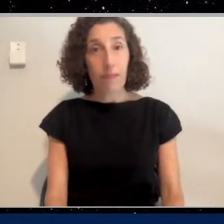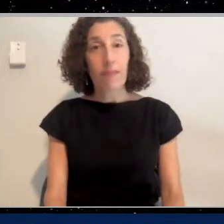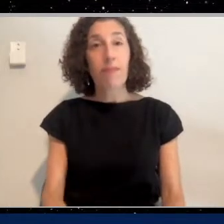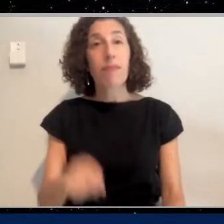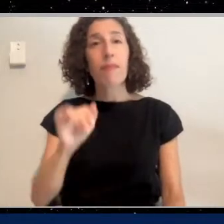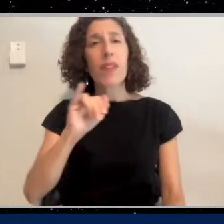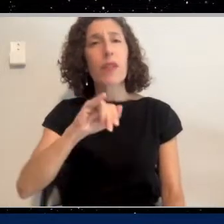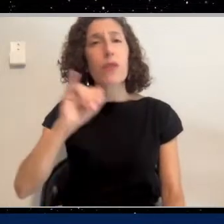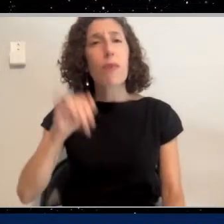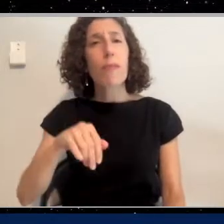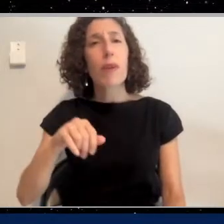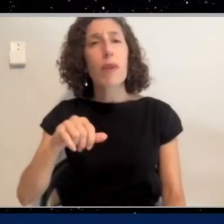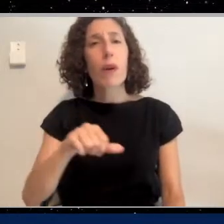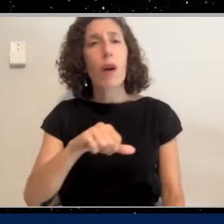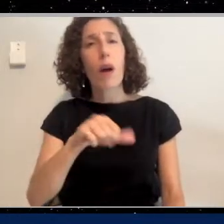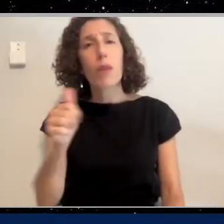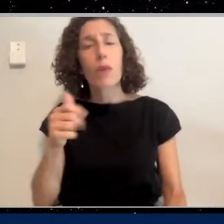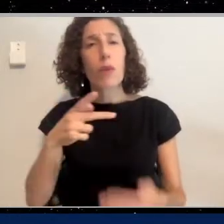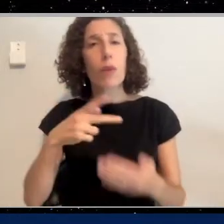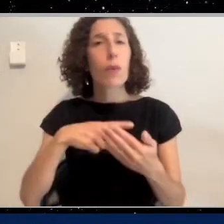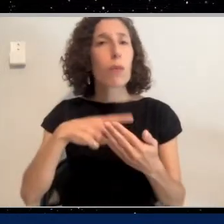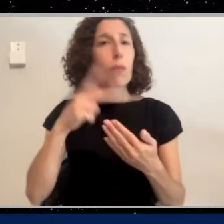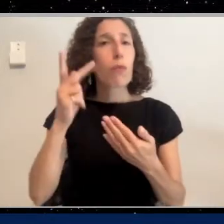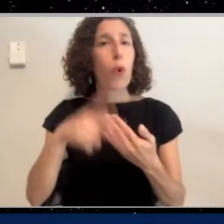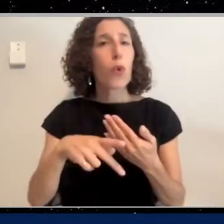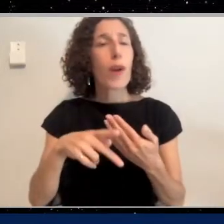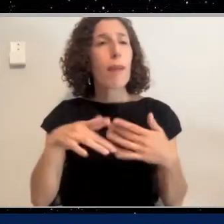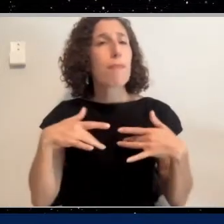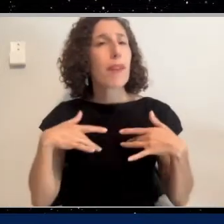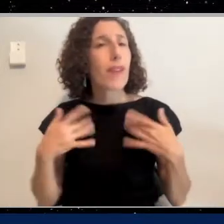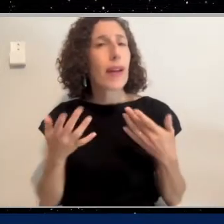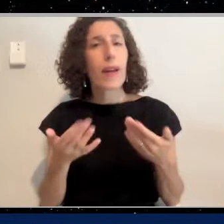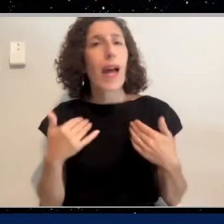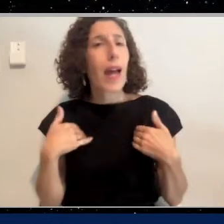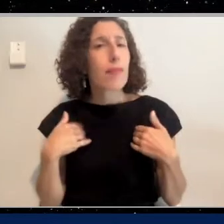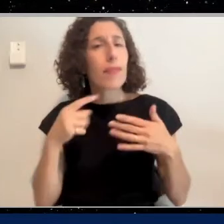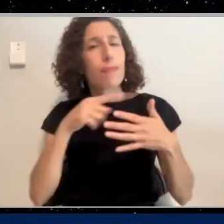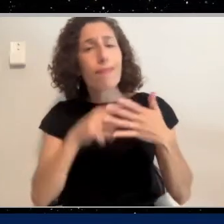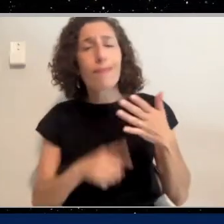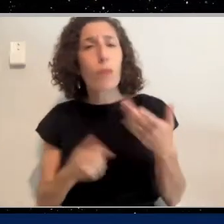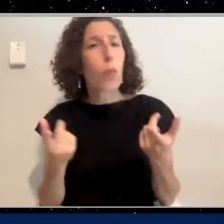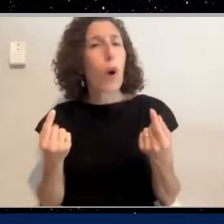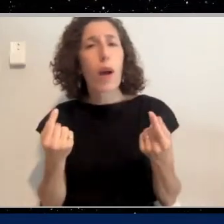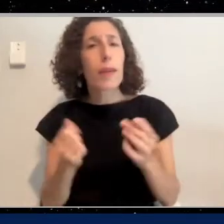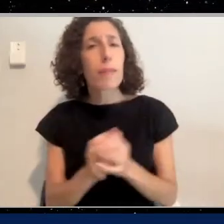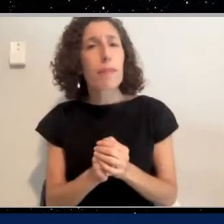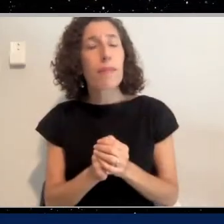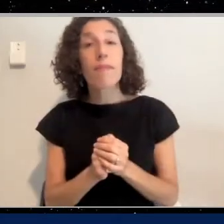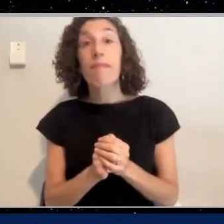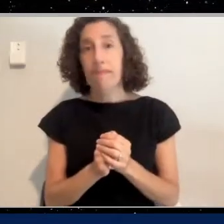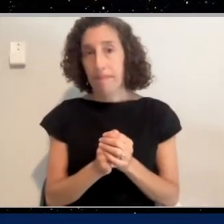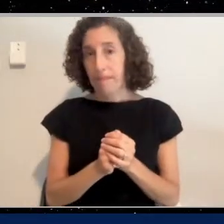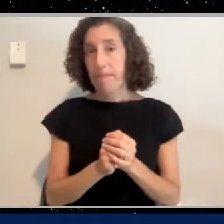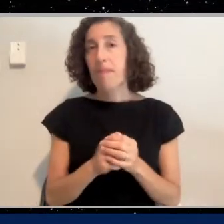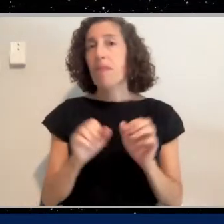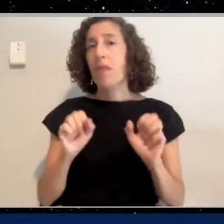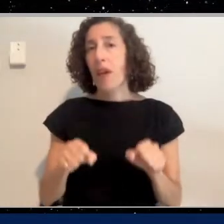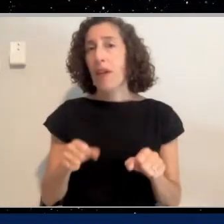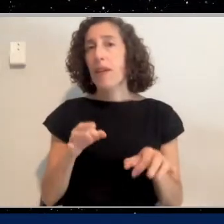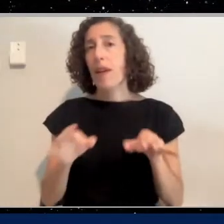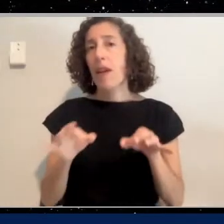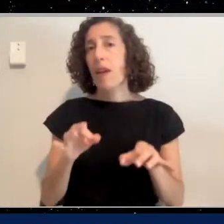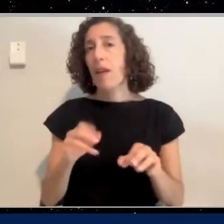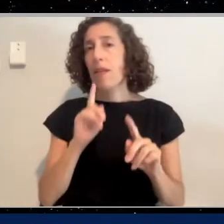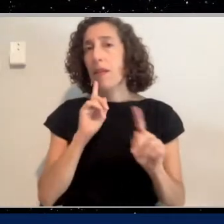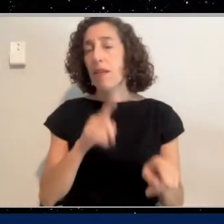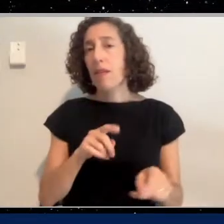for increasing accessibility? Sure, absolutely. So a lot of the things, both that we have for